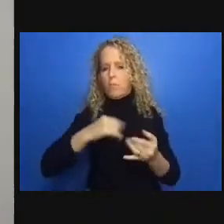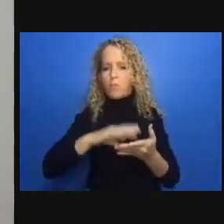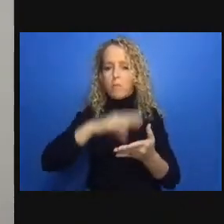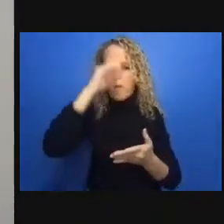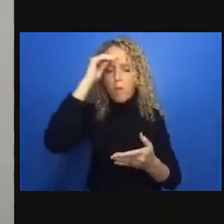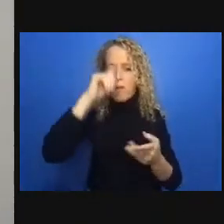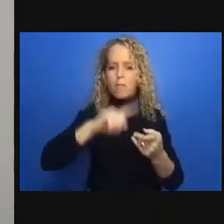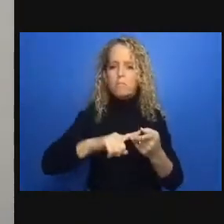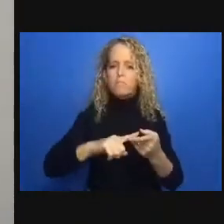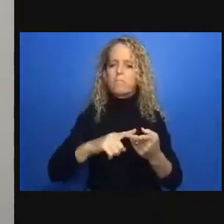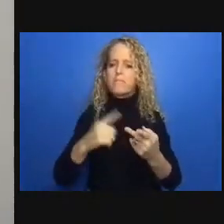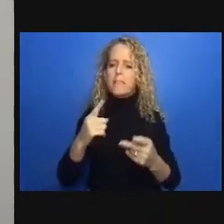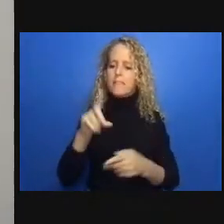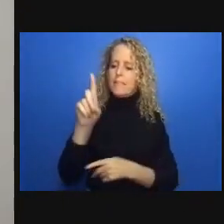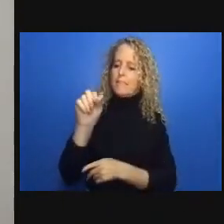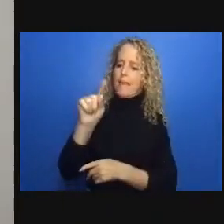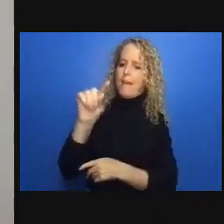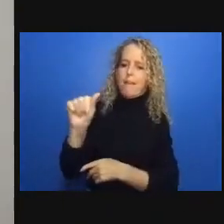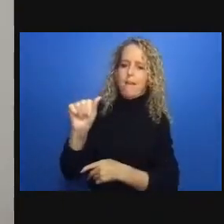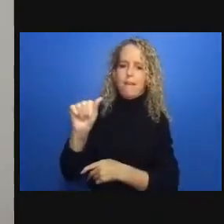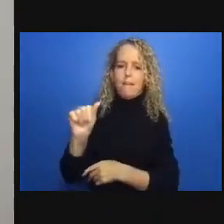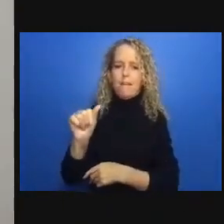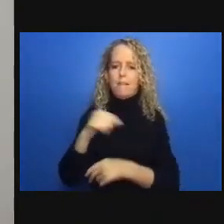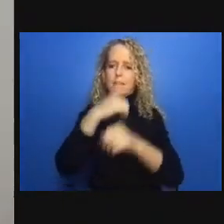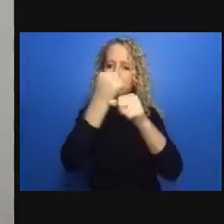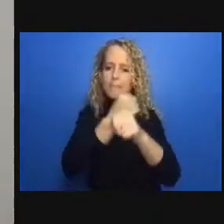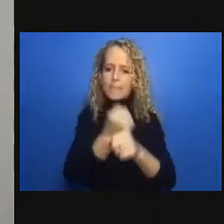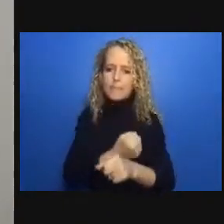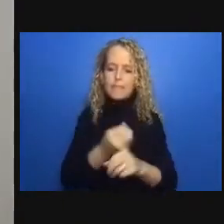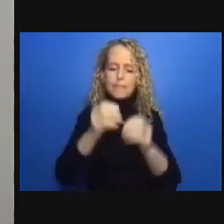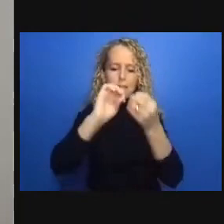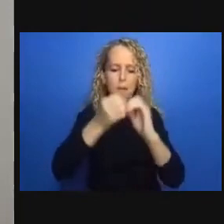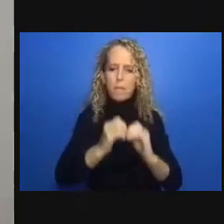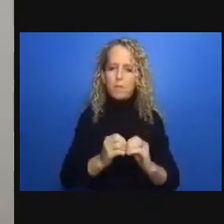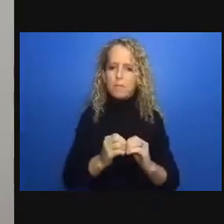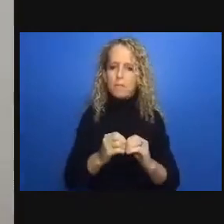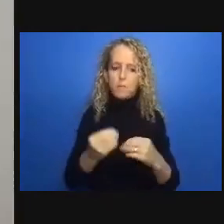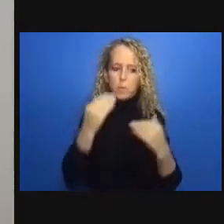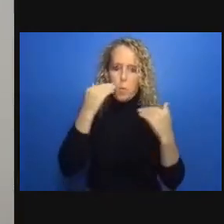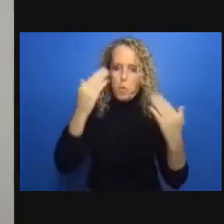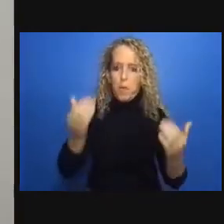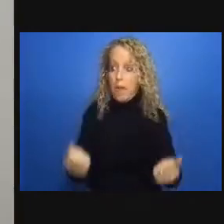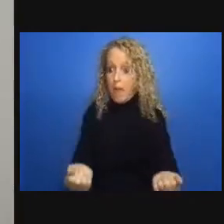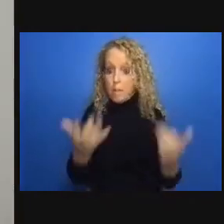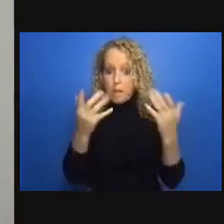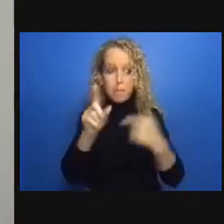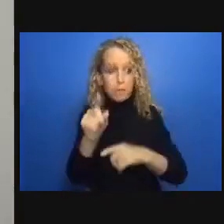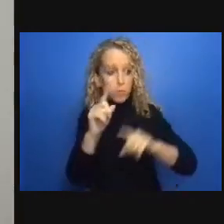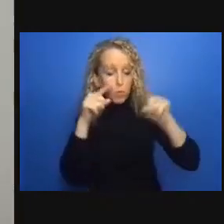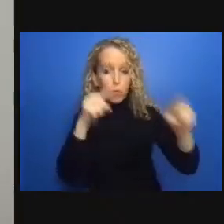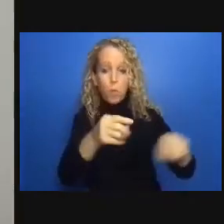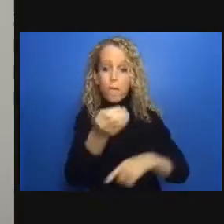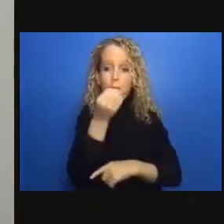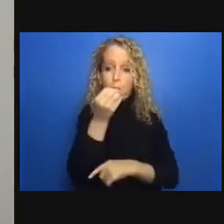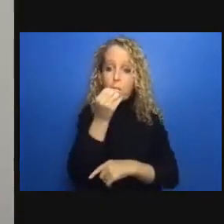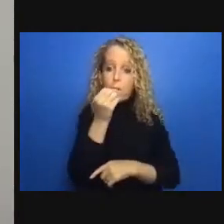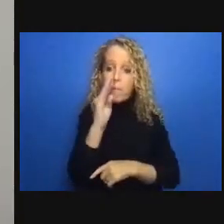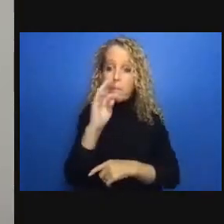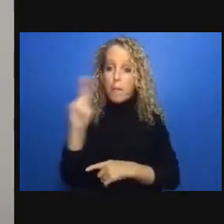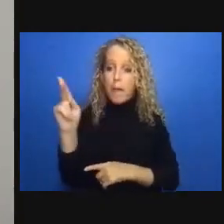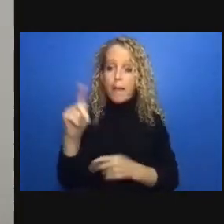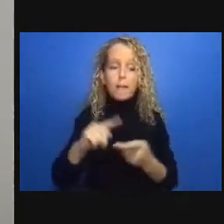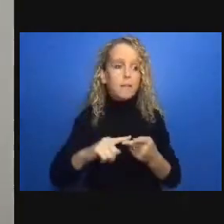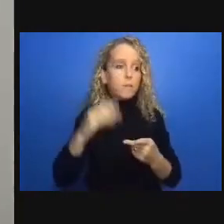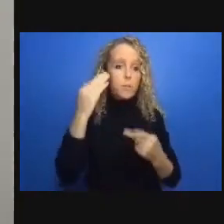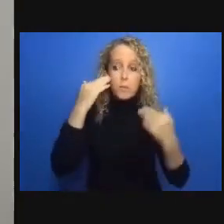start planning because I don't know what the numbers are. I don't know how many people needed to go to the food bank, or I don't know how many farmers were